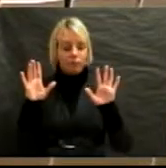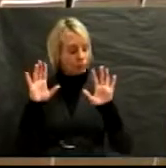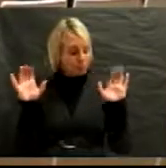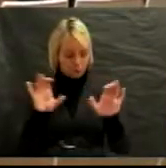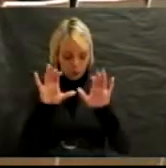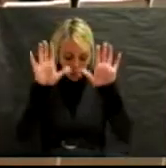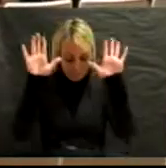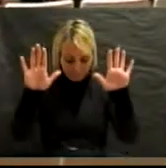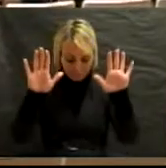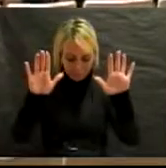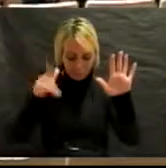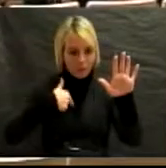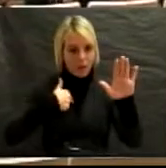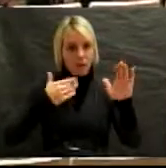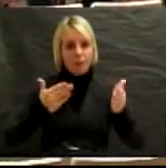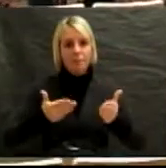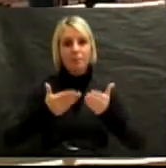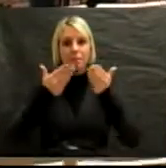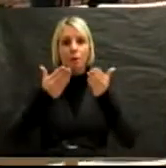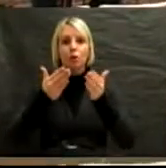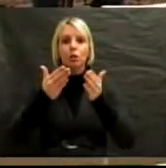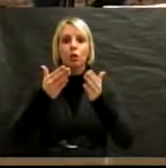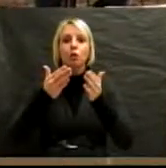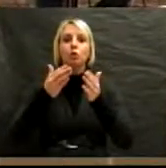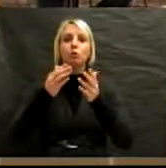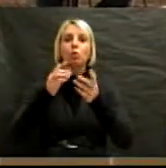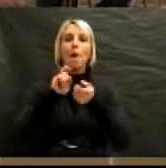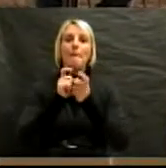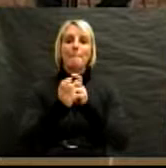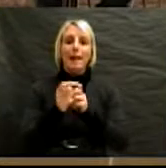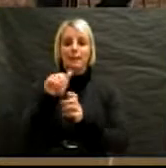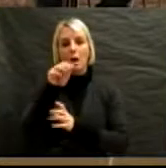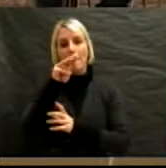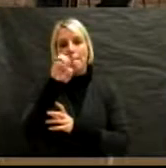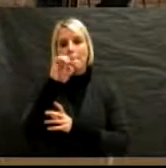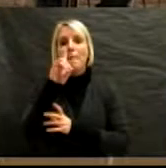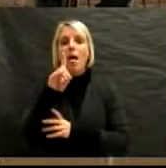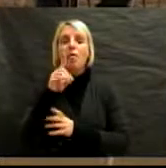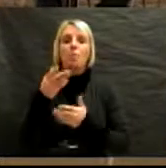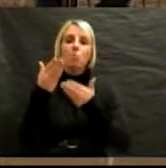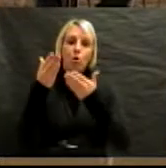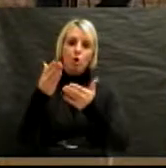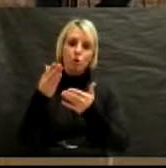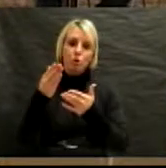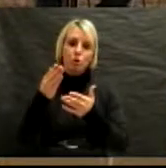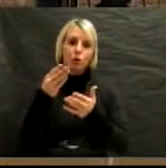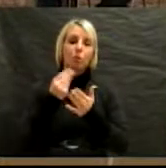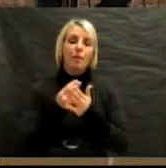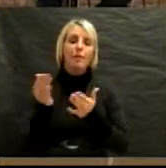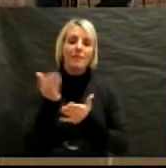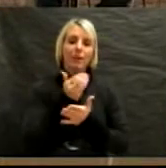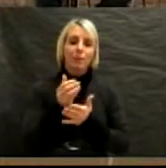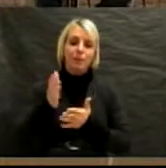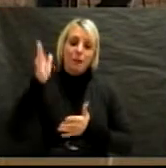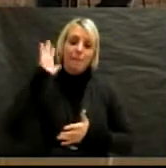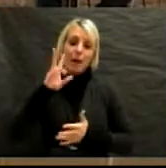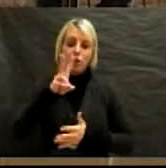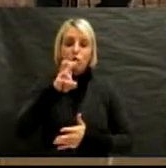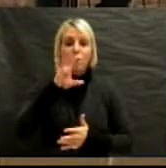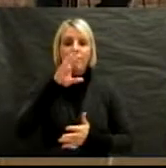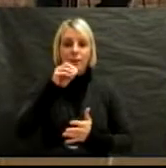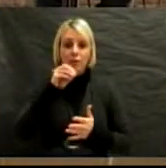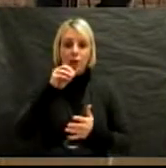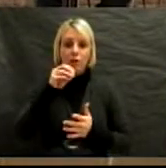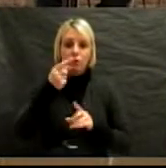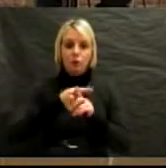to put the salaries at their previous level of $250 per month and $275 for the board chairperson, so that they're at their level